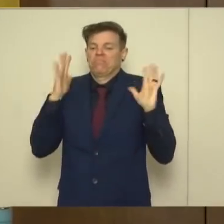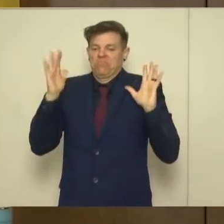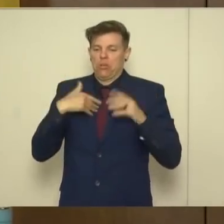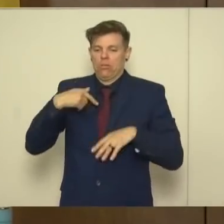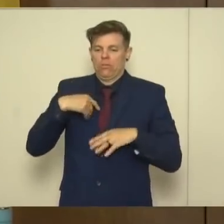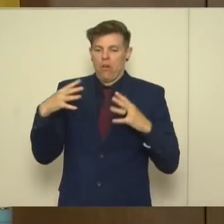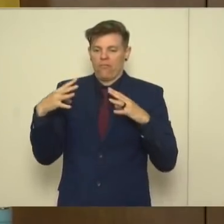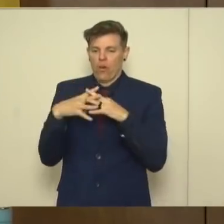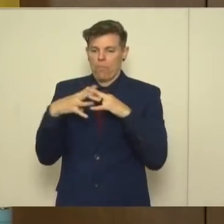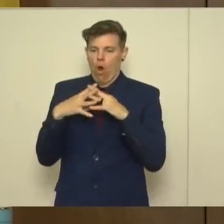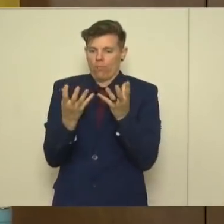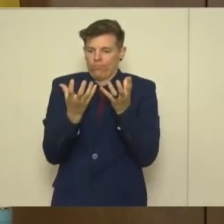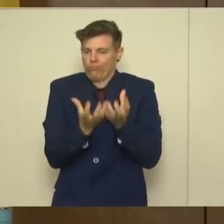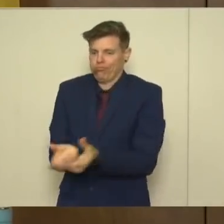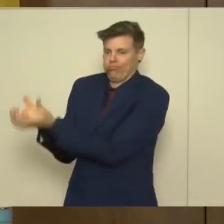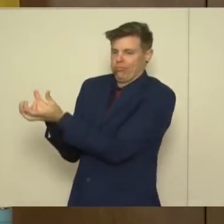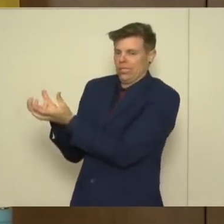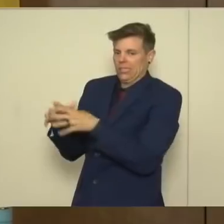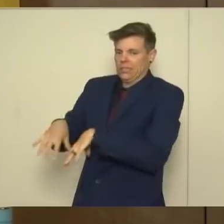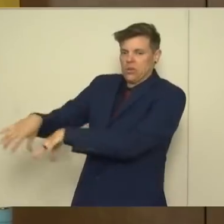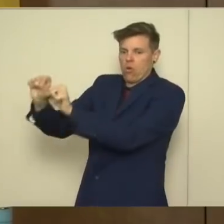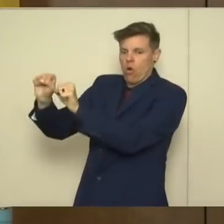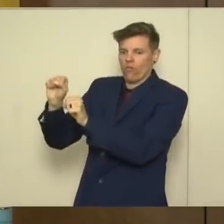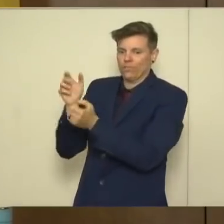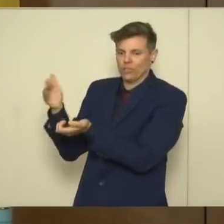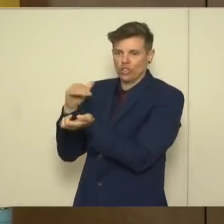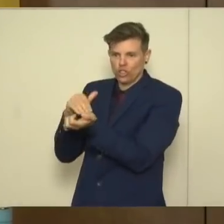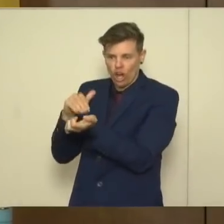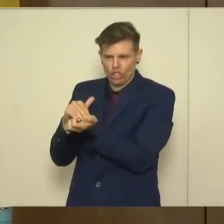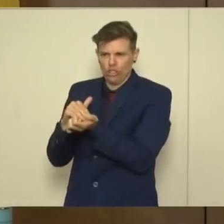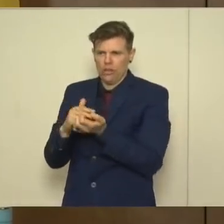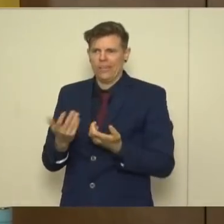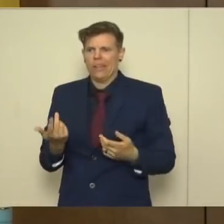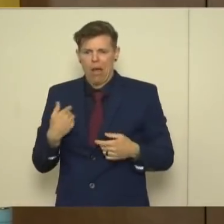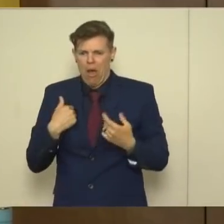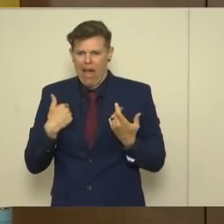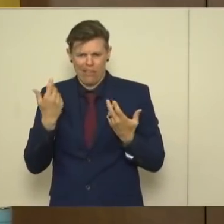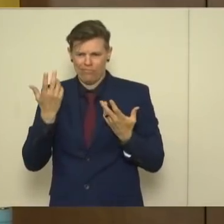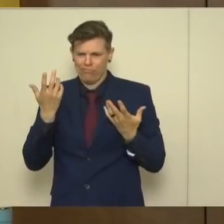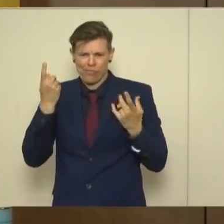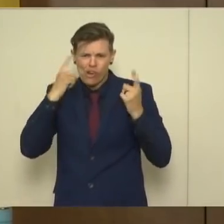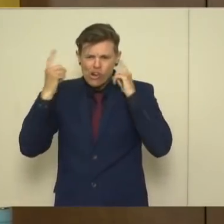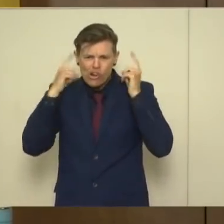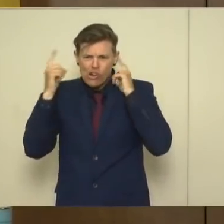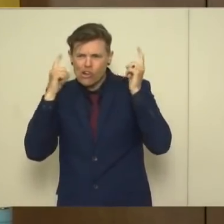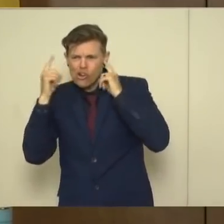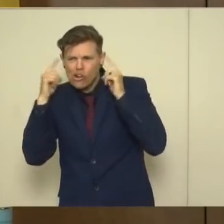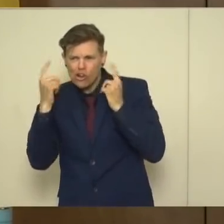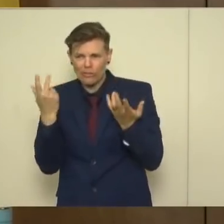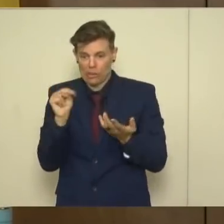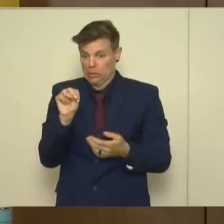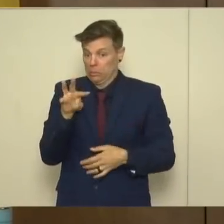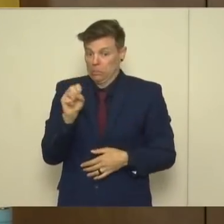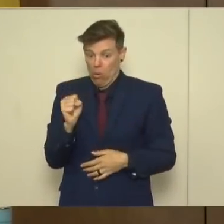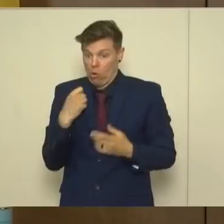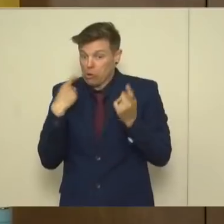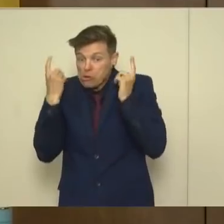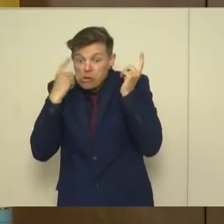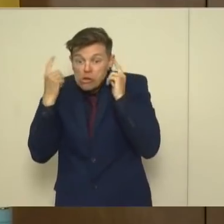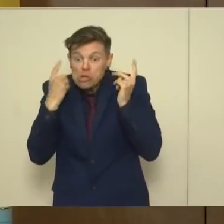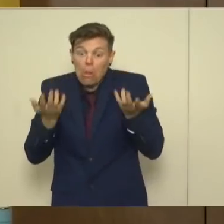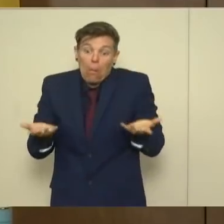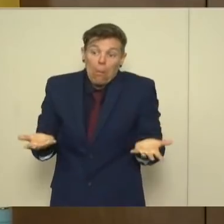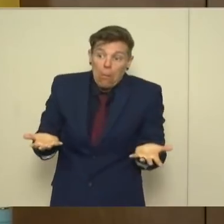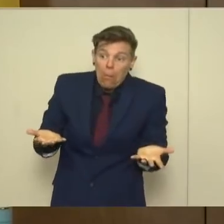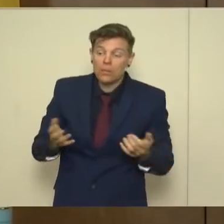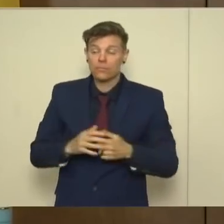anything more than kind of an anecdotal discussion that I certainly caught this morning, because as we get